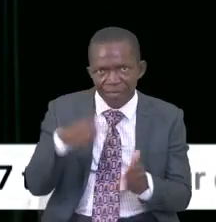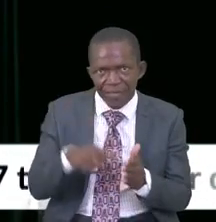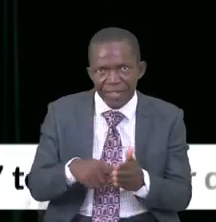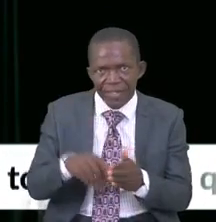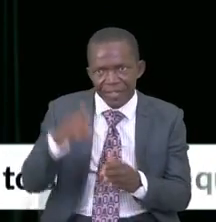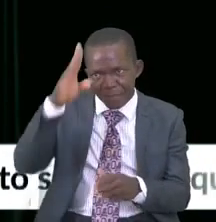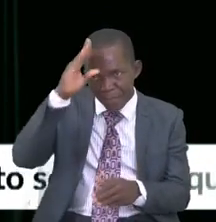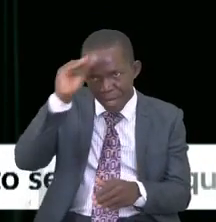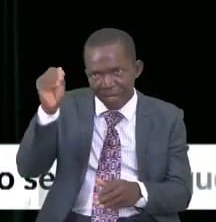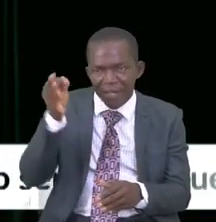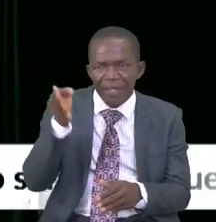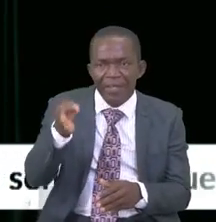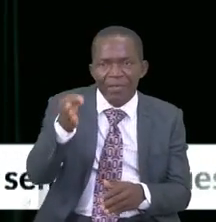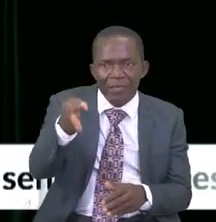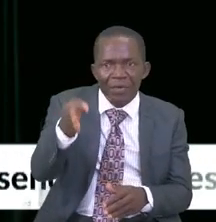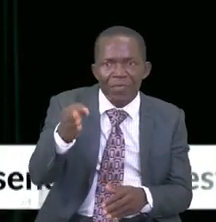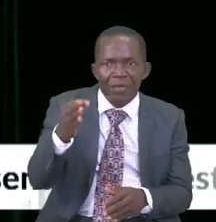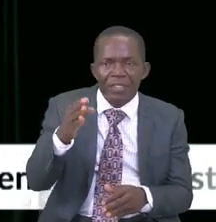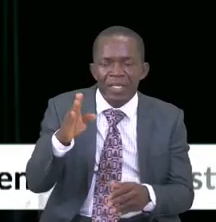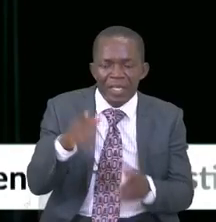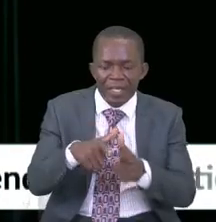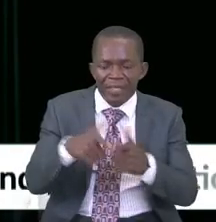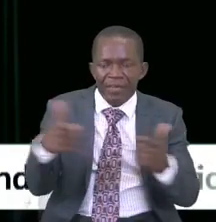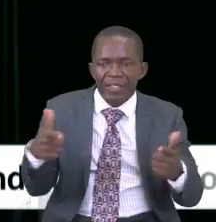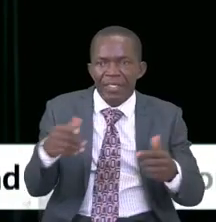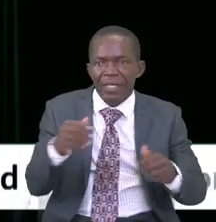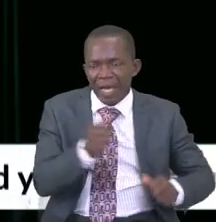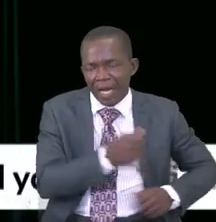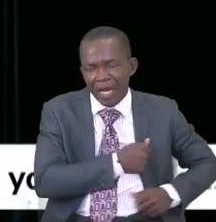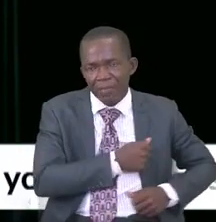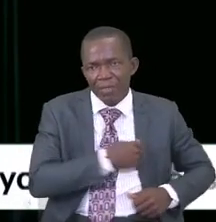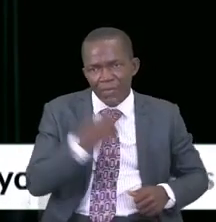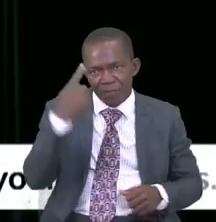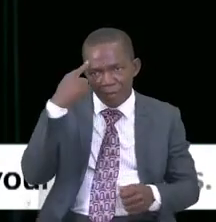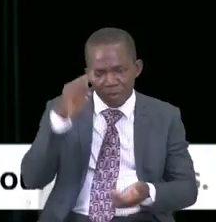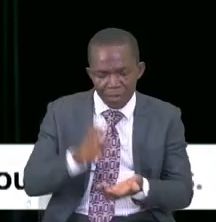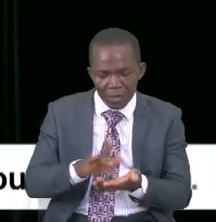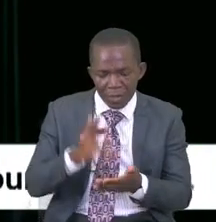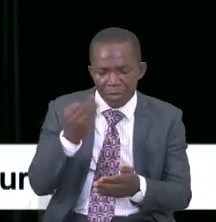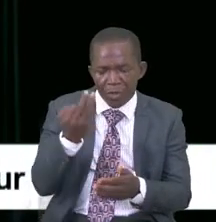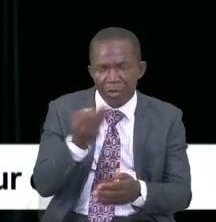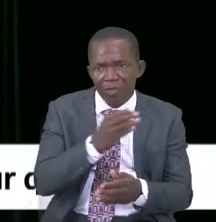arise a mighty army for the glory of God. Acts chapter 18